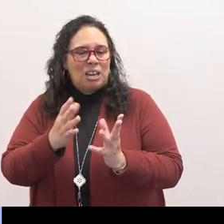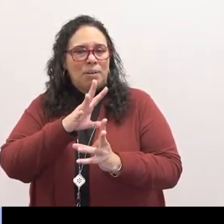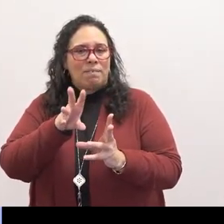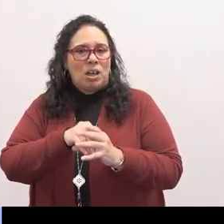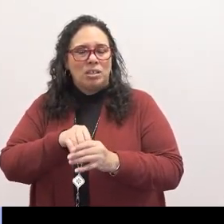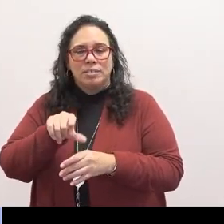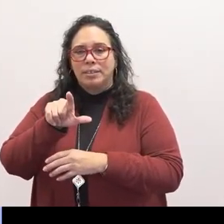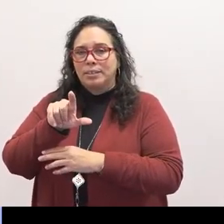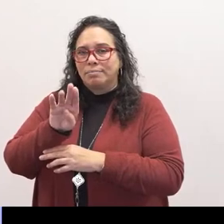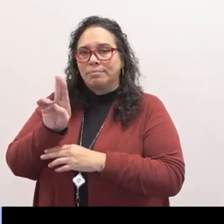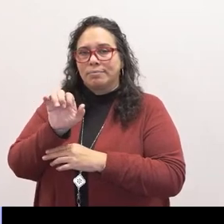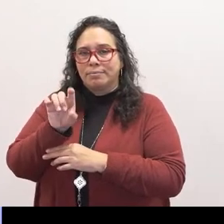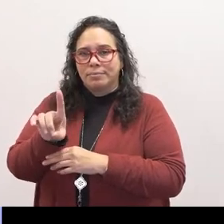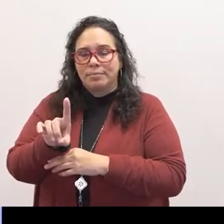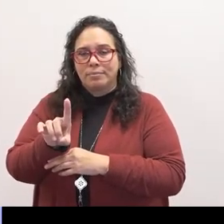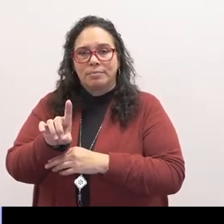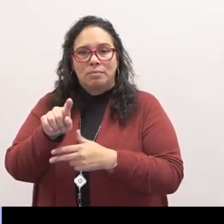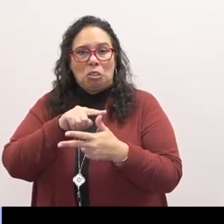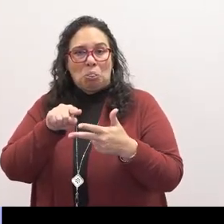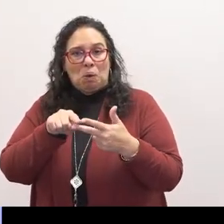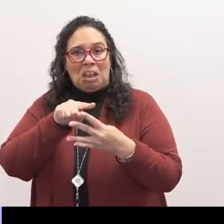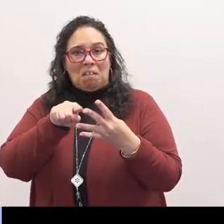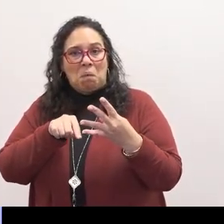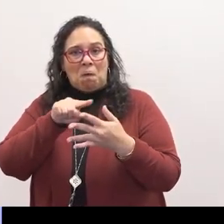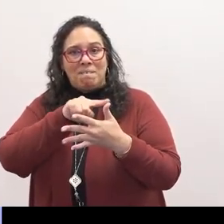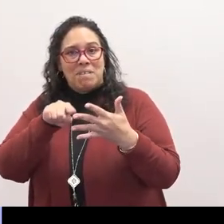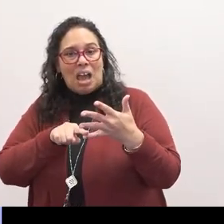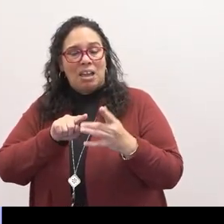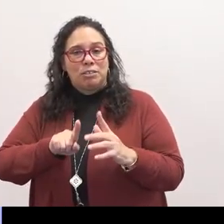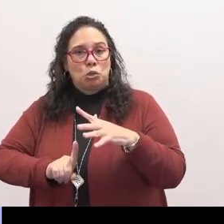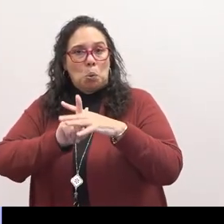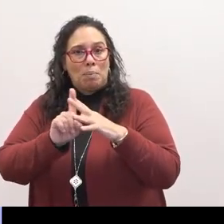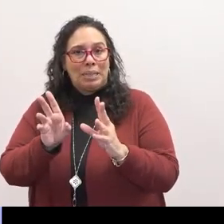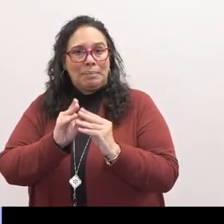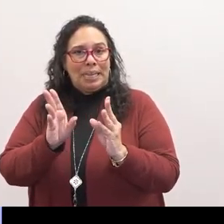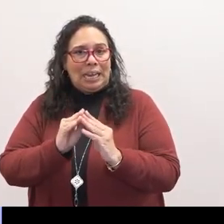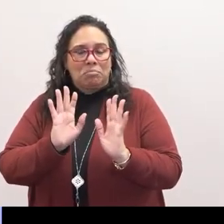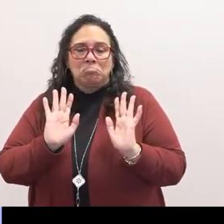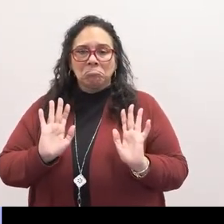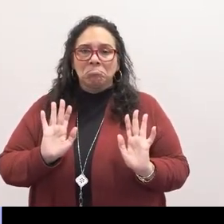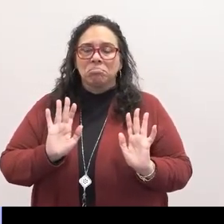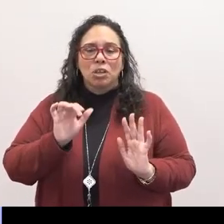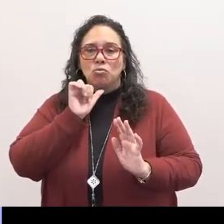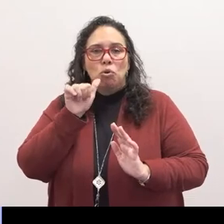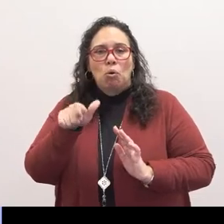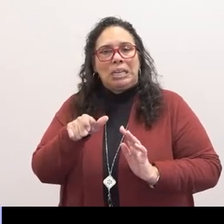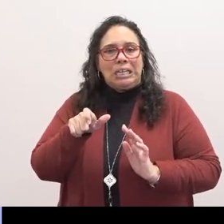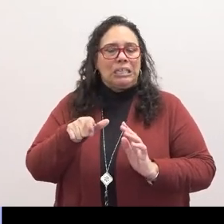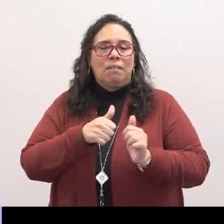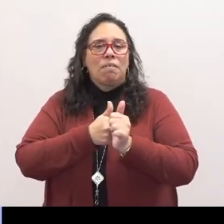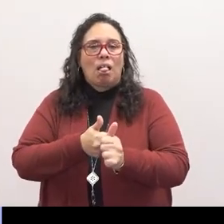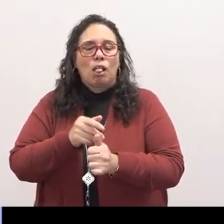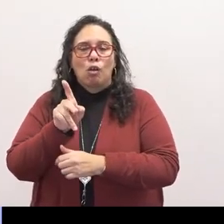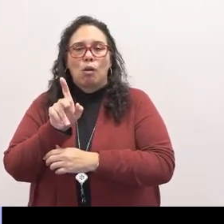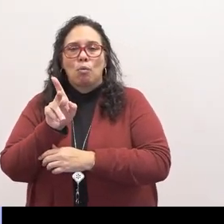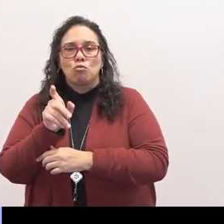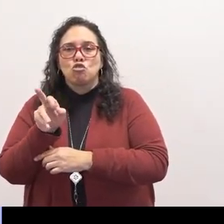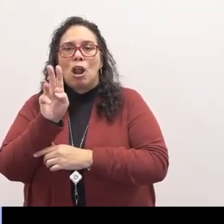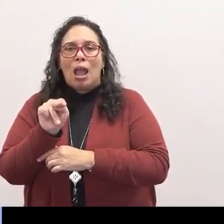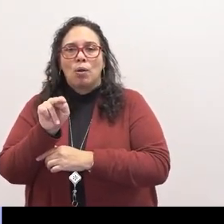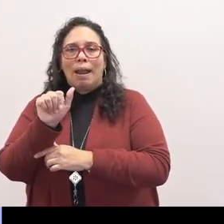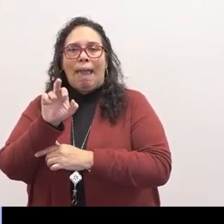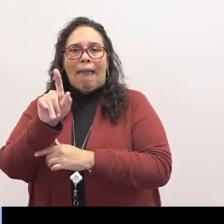Unified. If three or four or five of you went to that meeting, you would not need to follow the rules of the Brown Act, because that